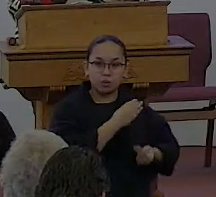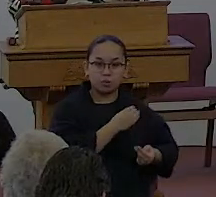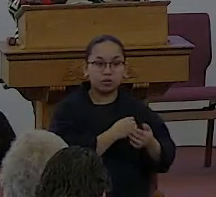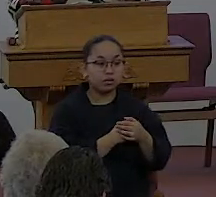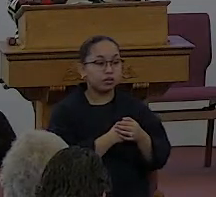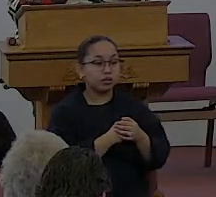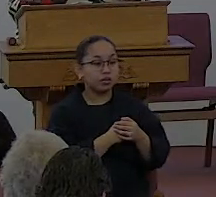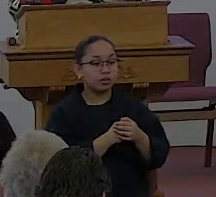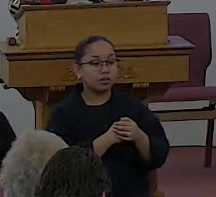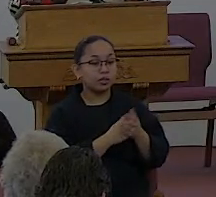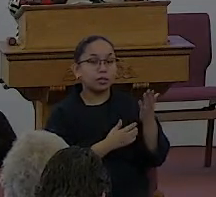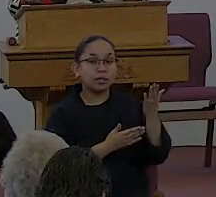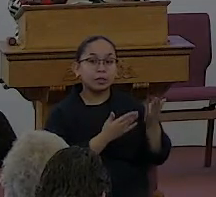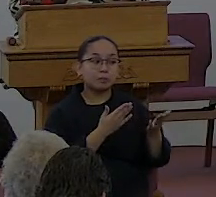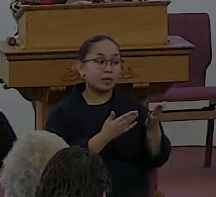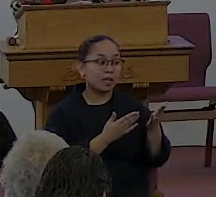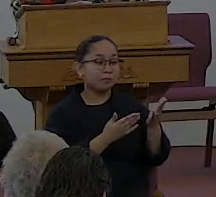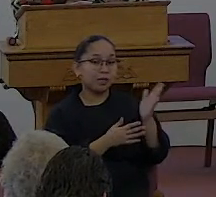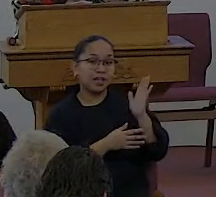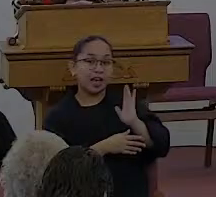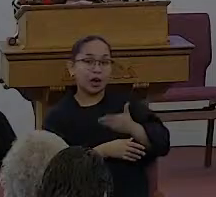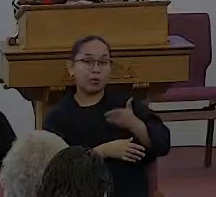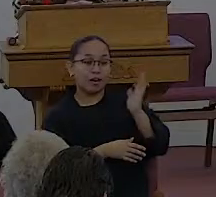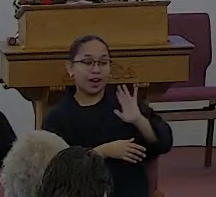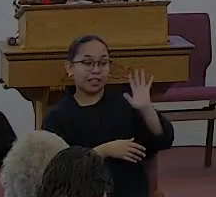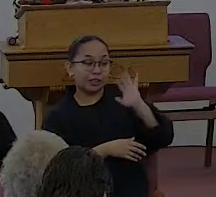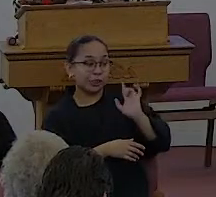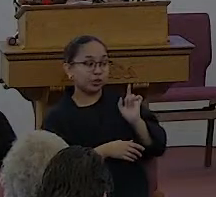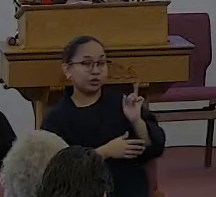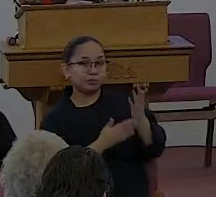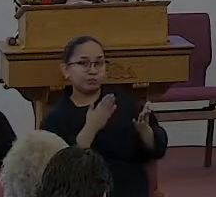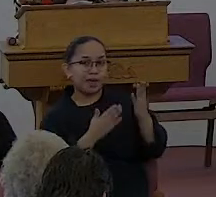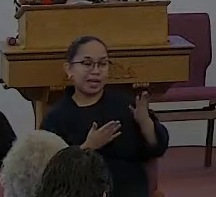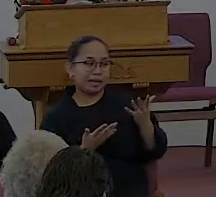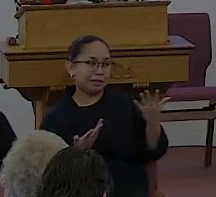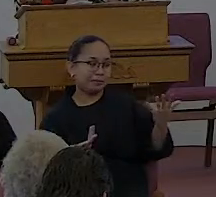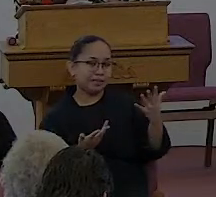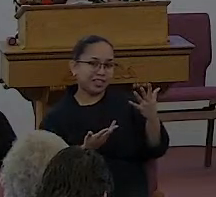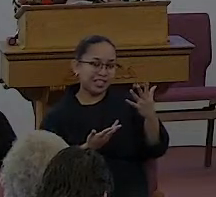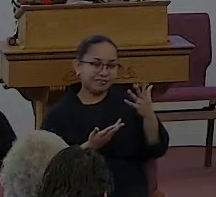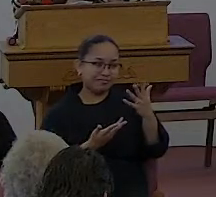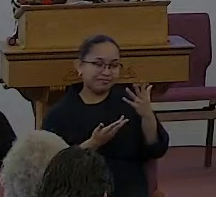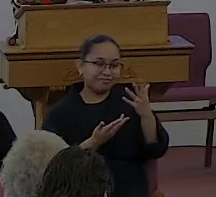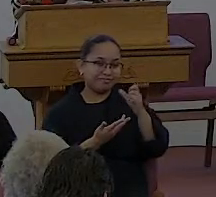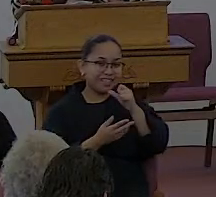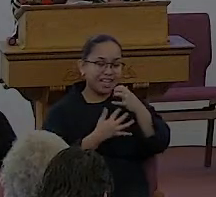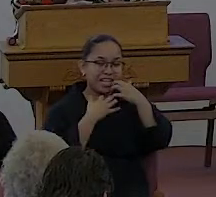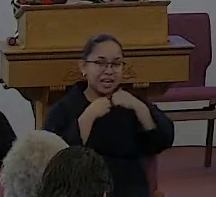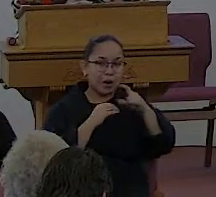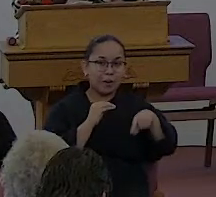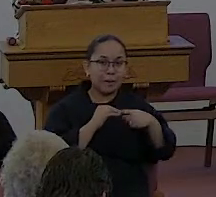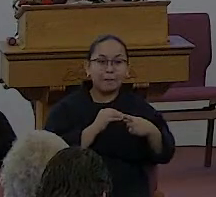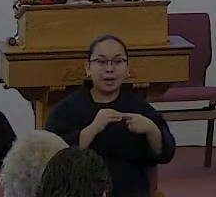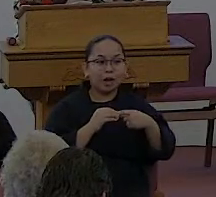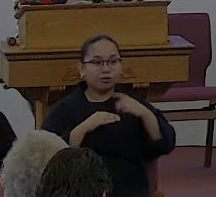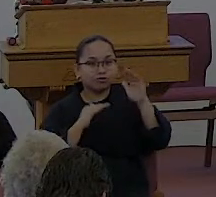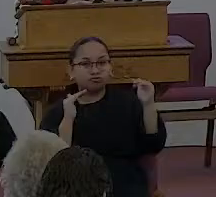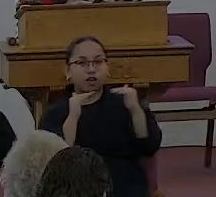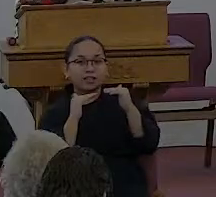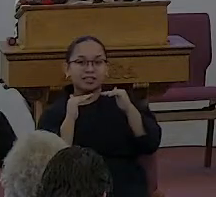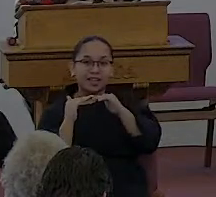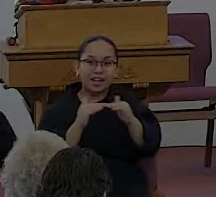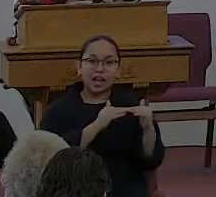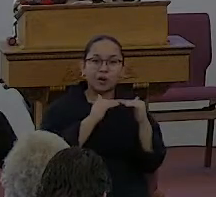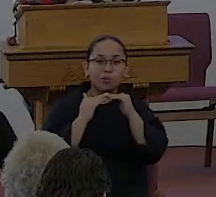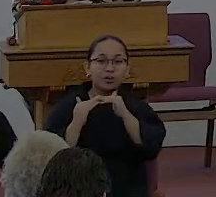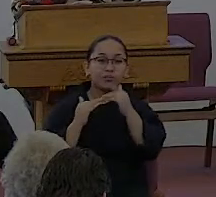as kind or caring or as concerned with justice and equity as we are now, and yet we are here because